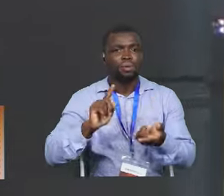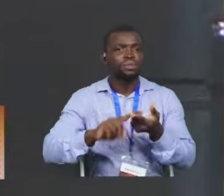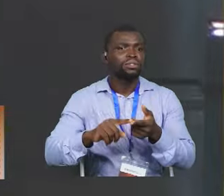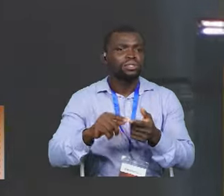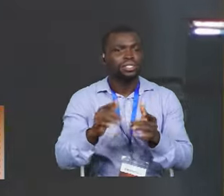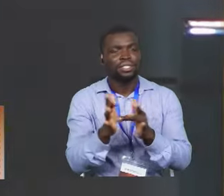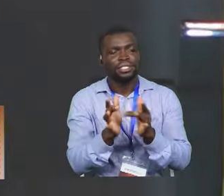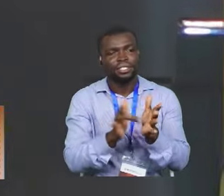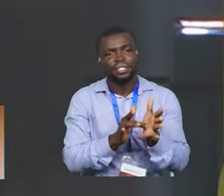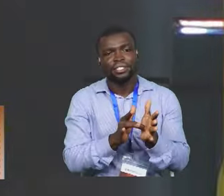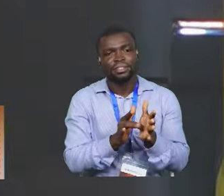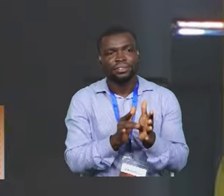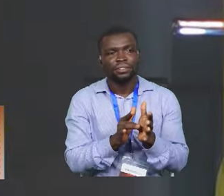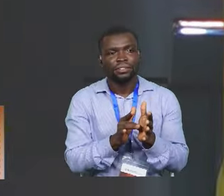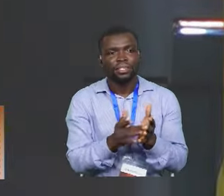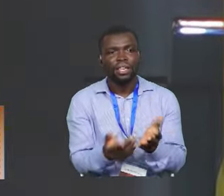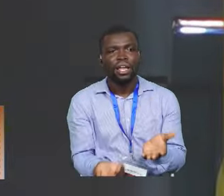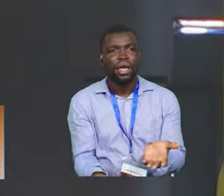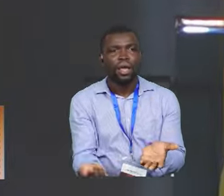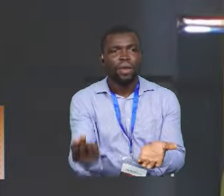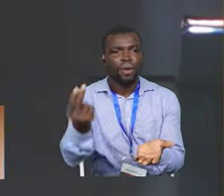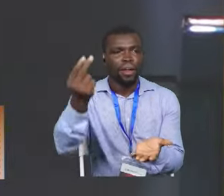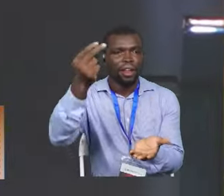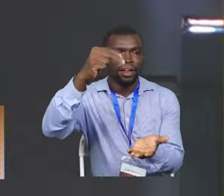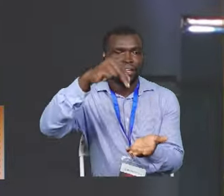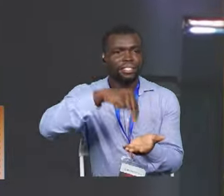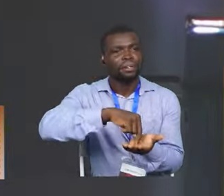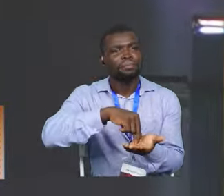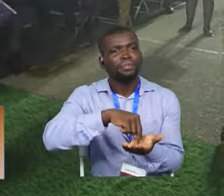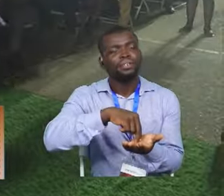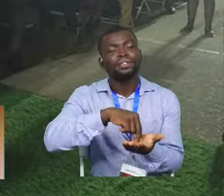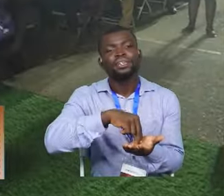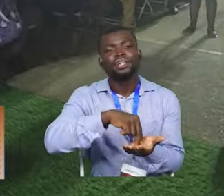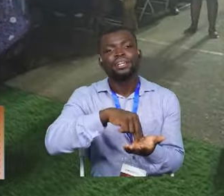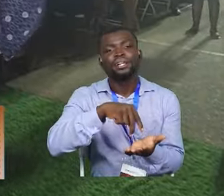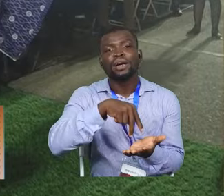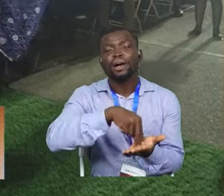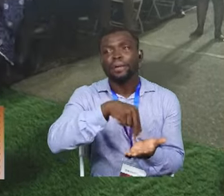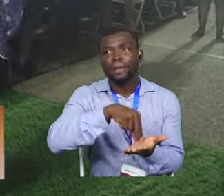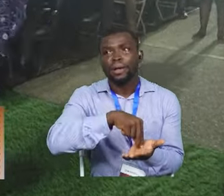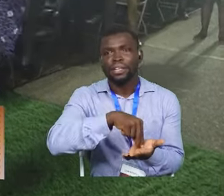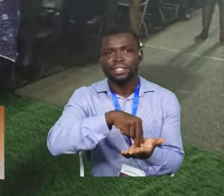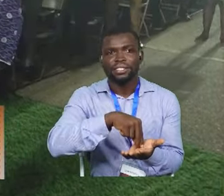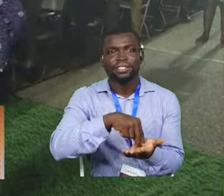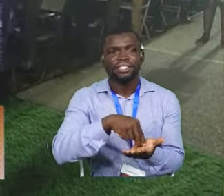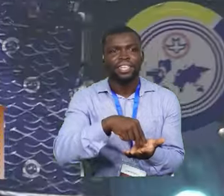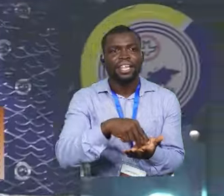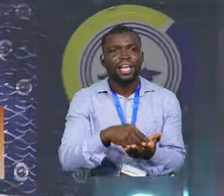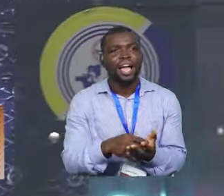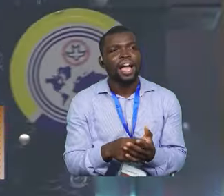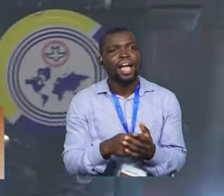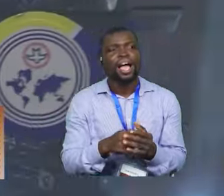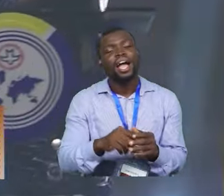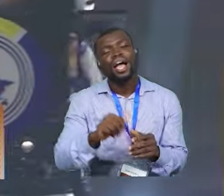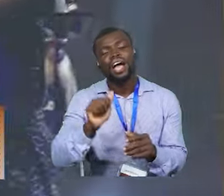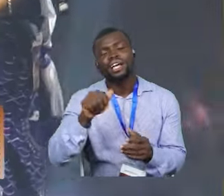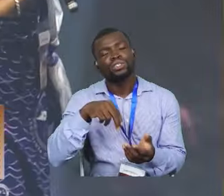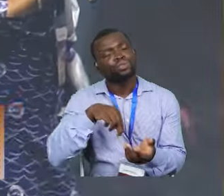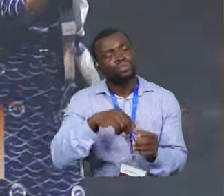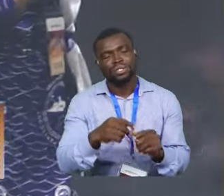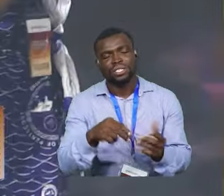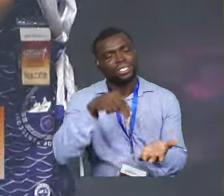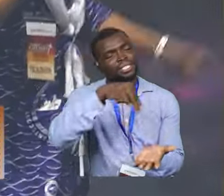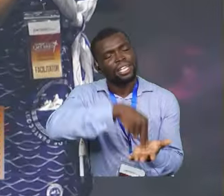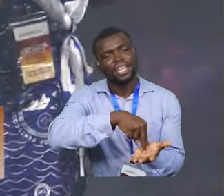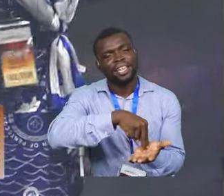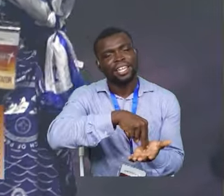sorry dinaho. You want to rise up humbly? Yes, sorry, Jinaho. Baby, I will be a Mamusuka cry. Ebra, yes, sorry, Jinaho. As you